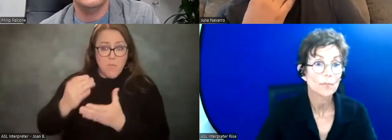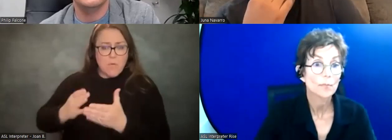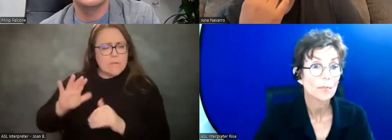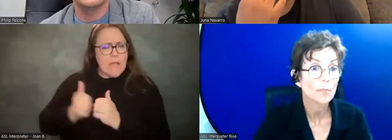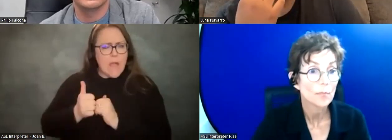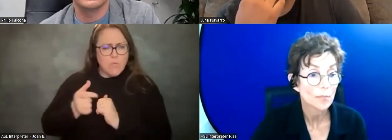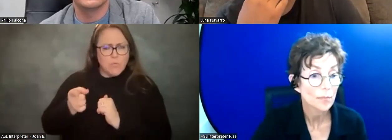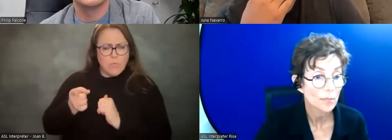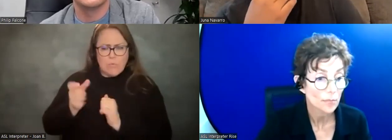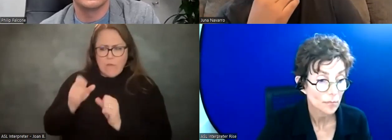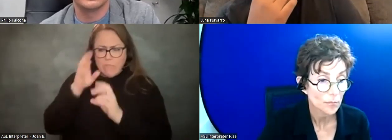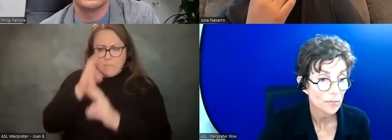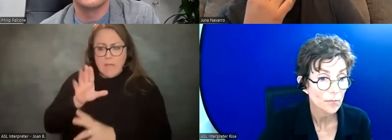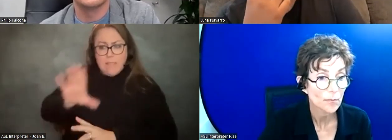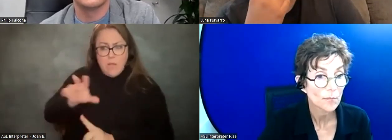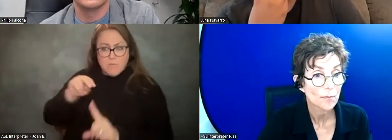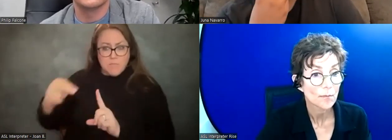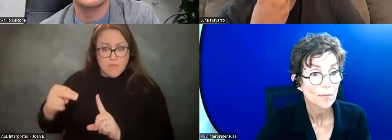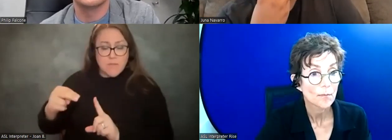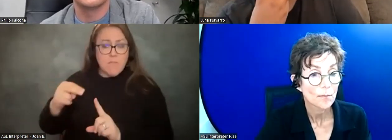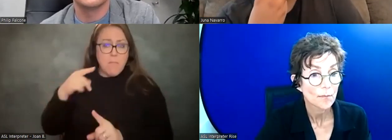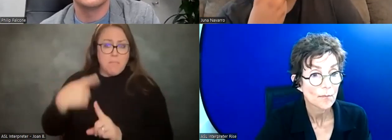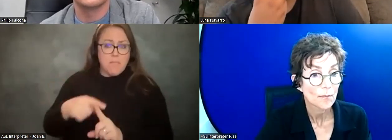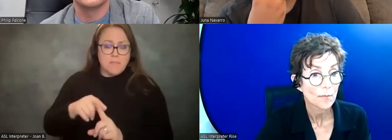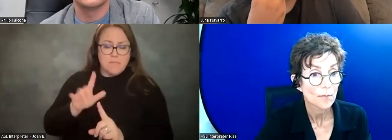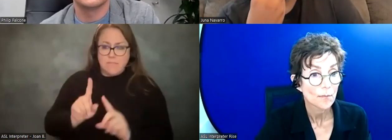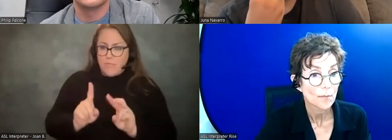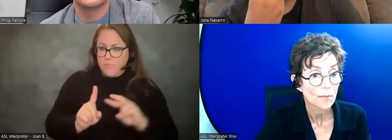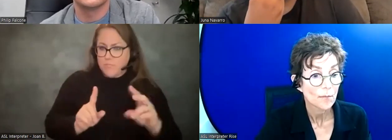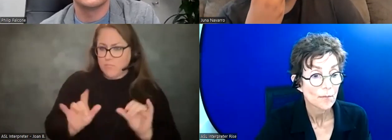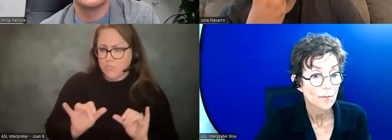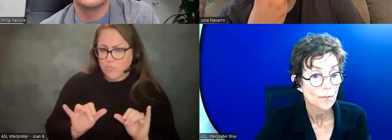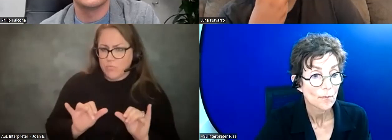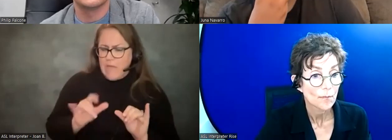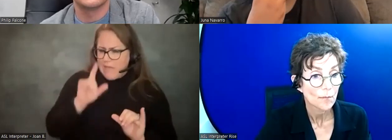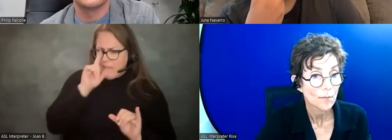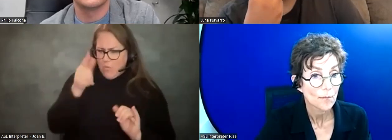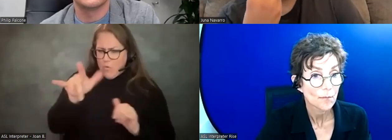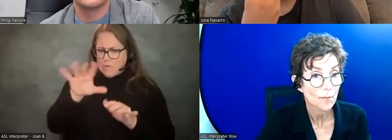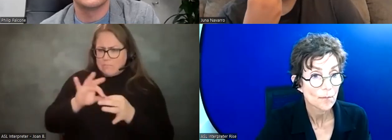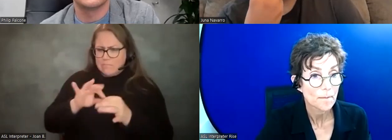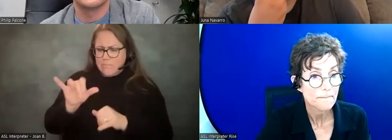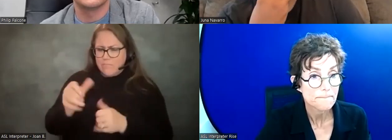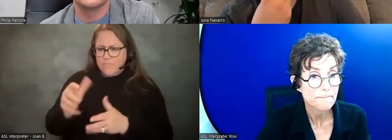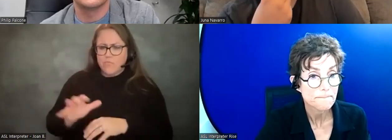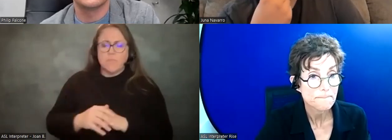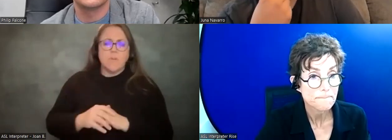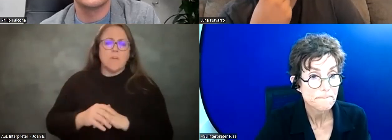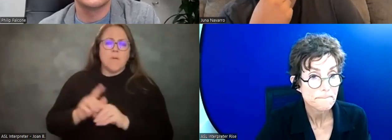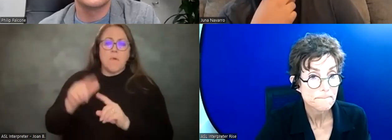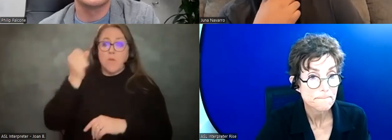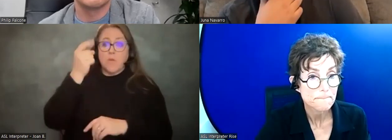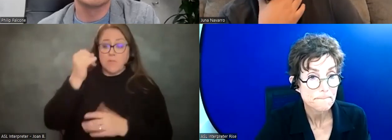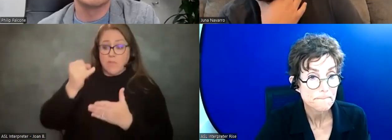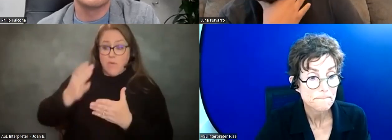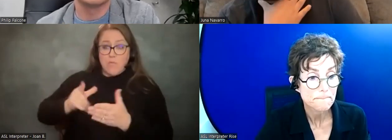basically respect their perspective as well as their own? And I believe that goes a little bit along with what you were saying, and just, understanding the artist